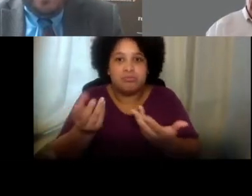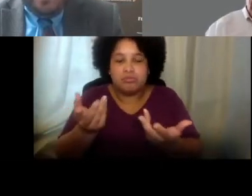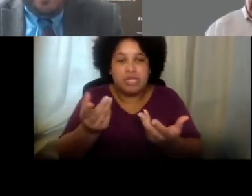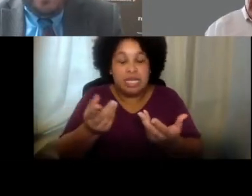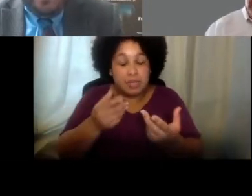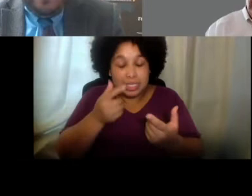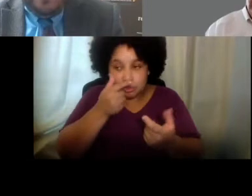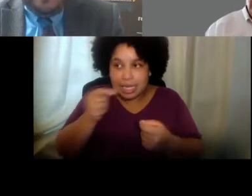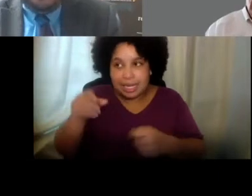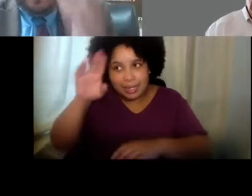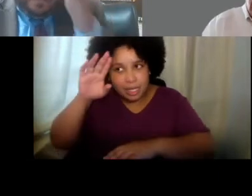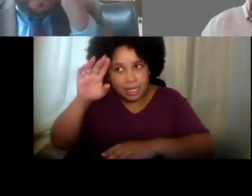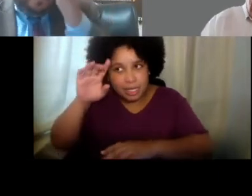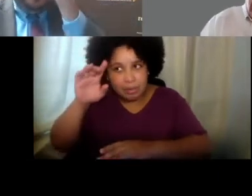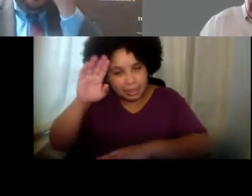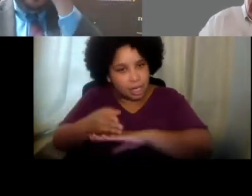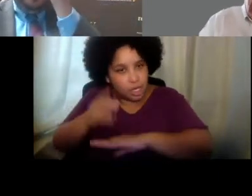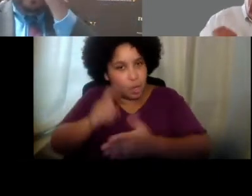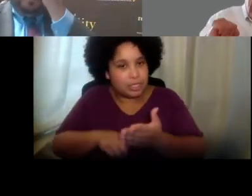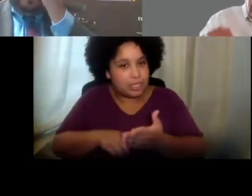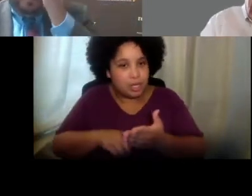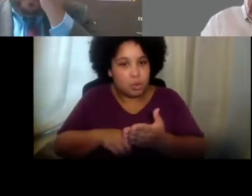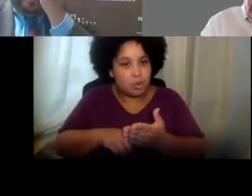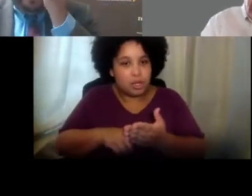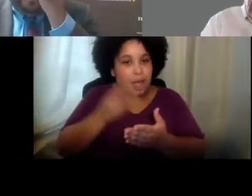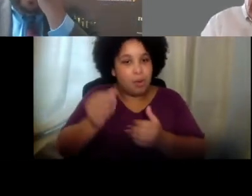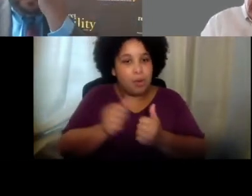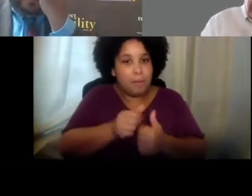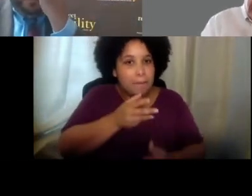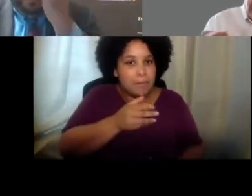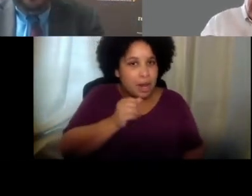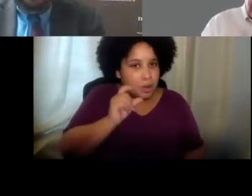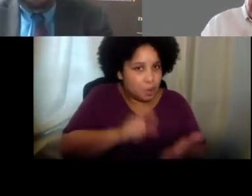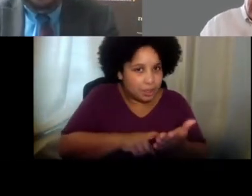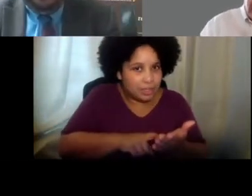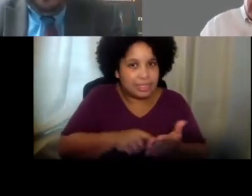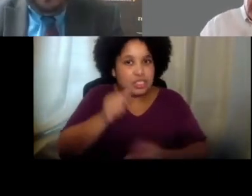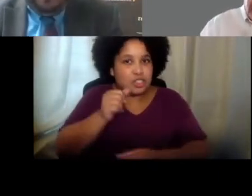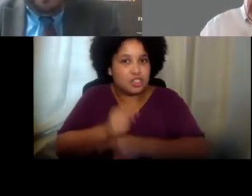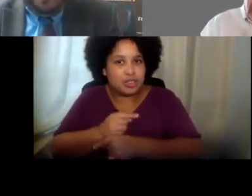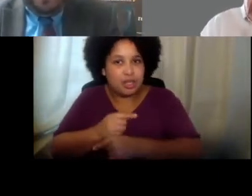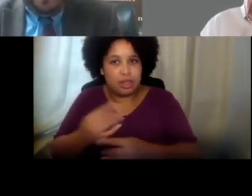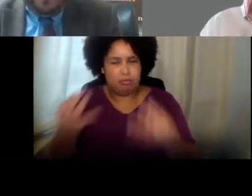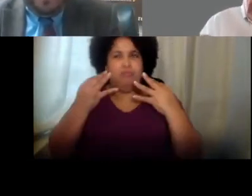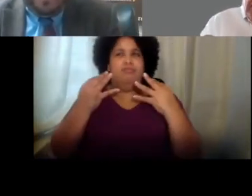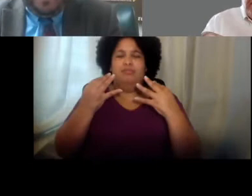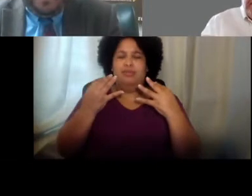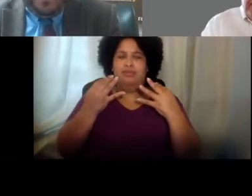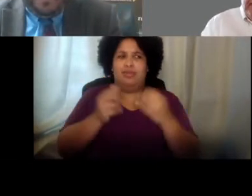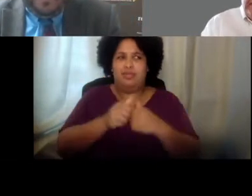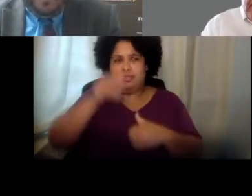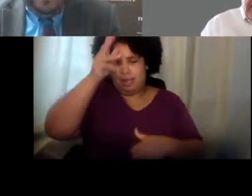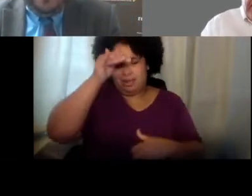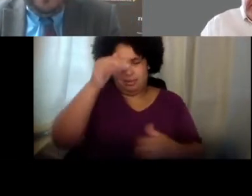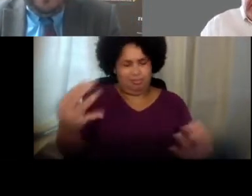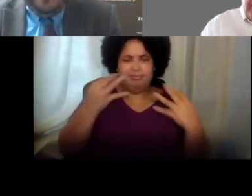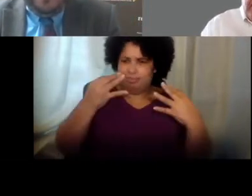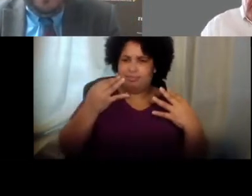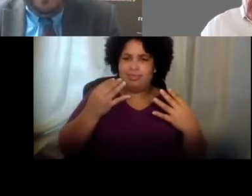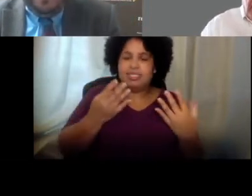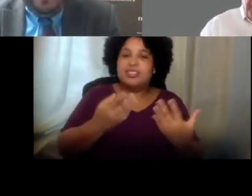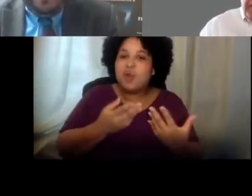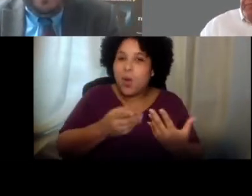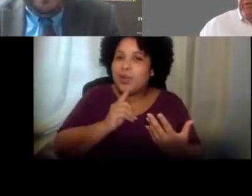that. And he didn't notice it when he was going out with his mom and his sister that they stared at him like that. So these are telling signs